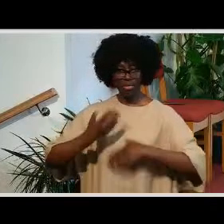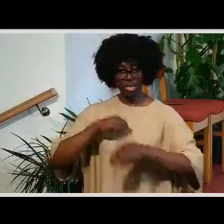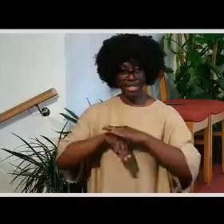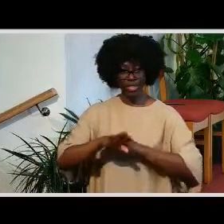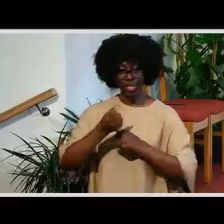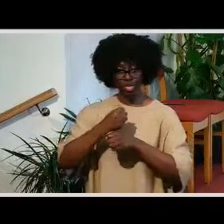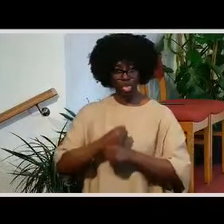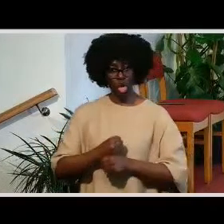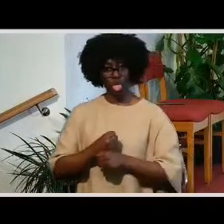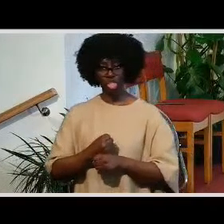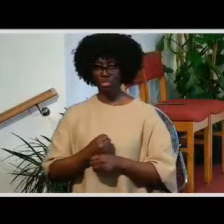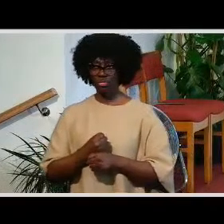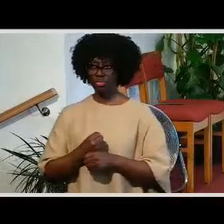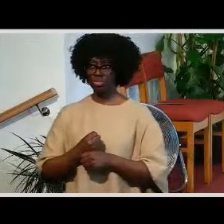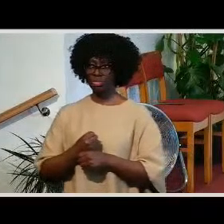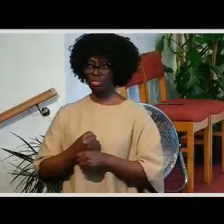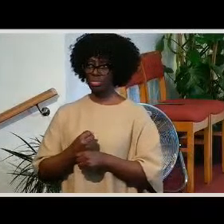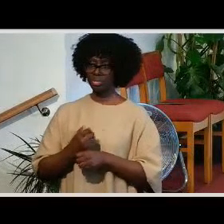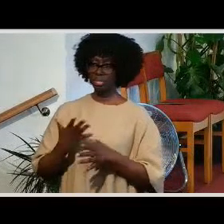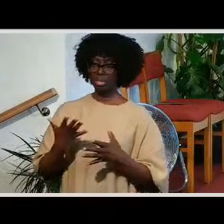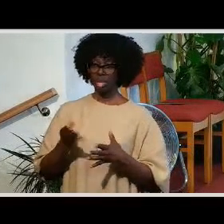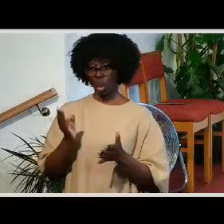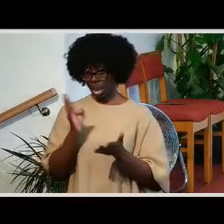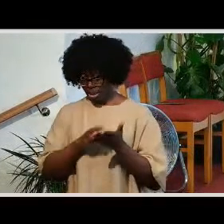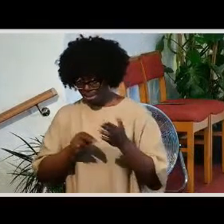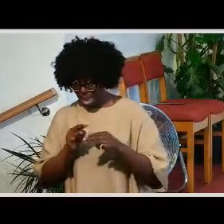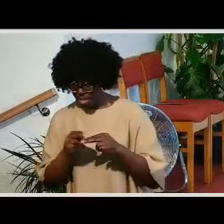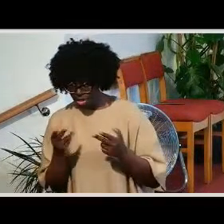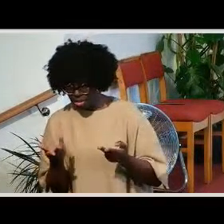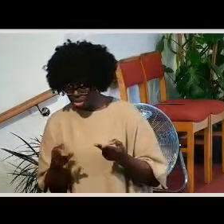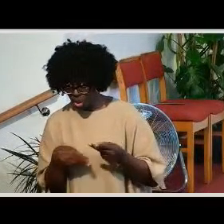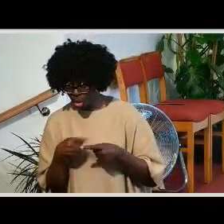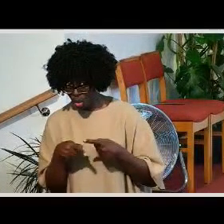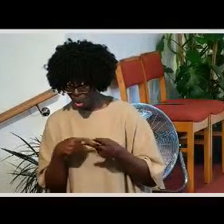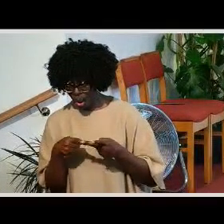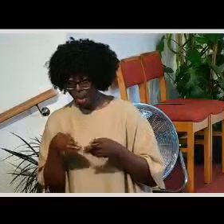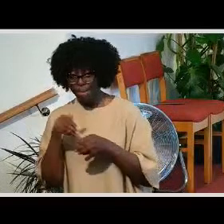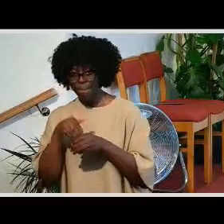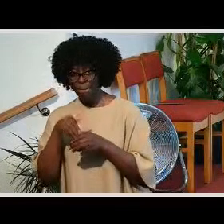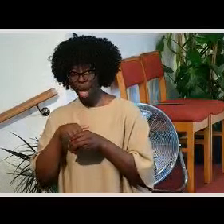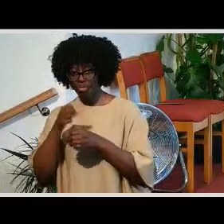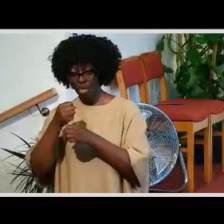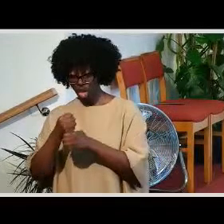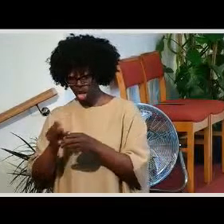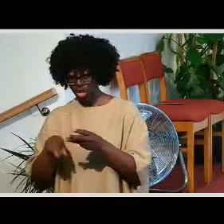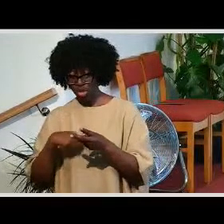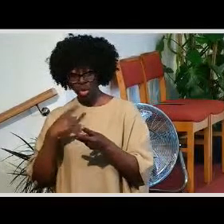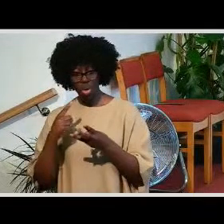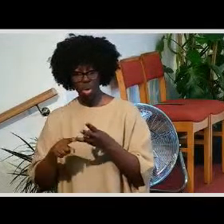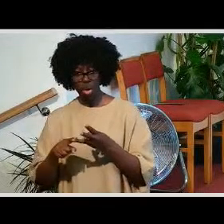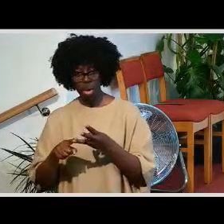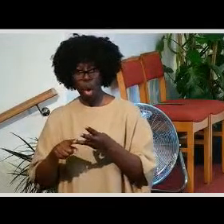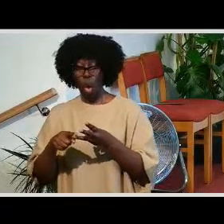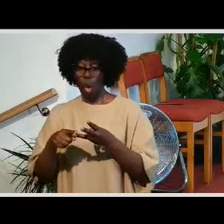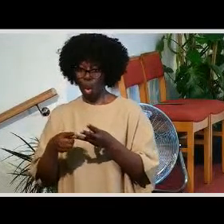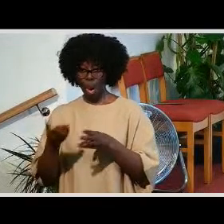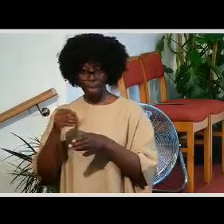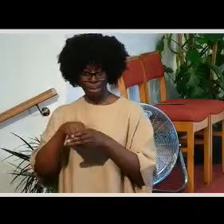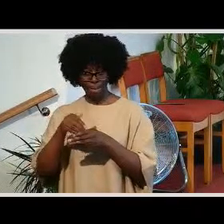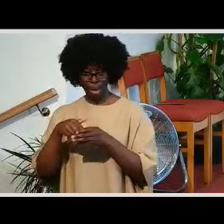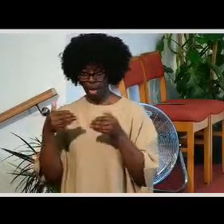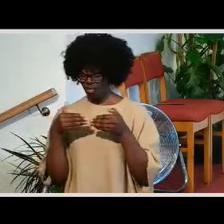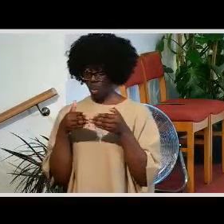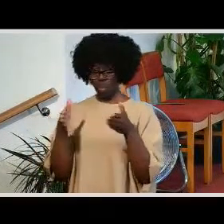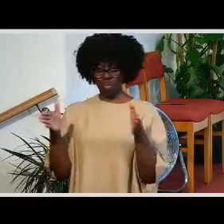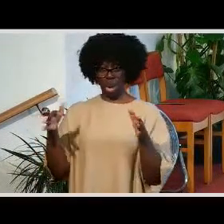through, be it a parent, firstly, be it a member of the church, or a member of the wider society, or